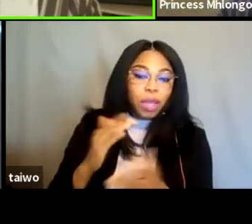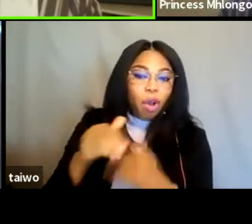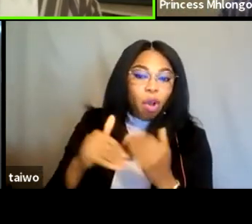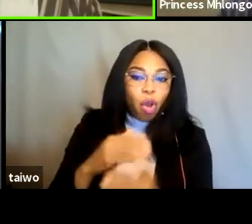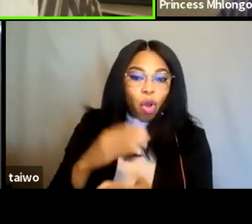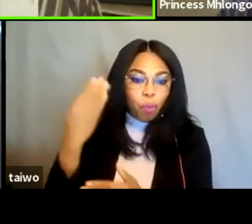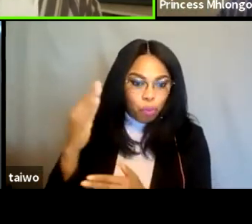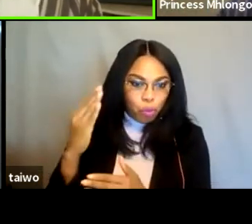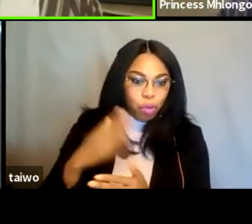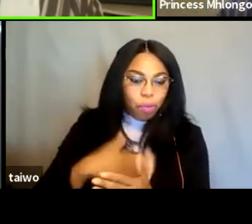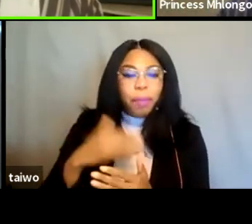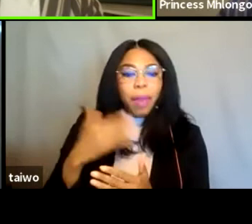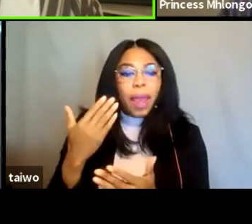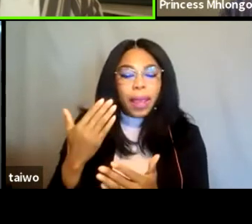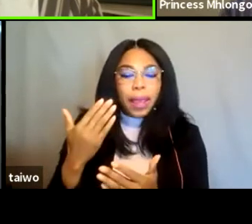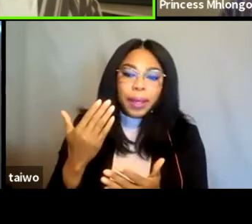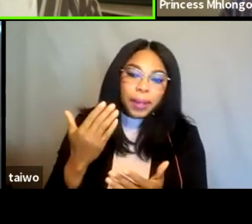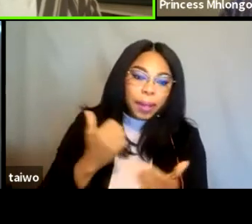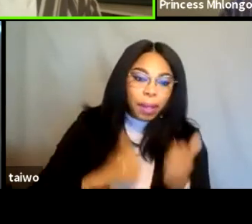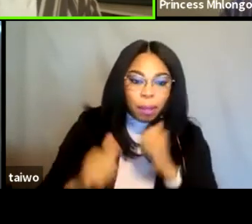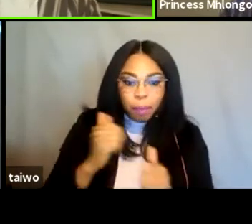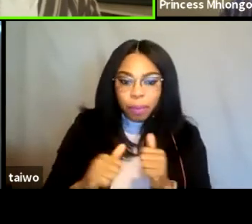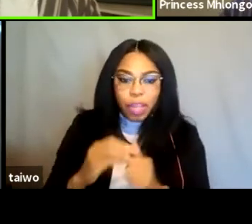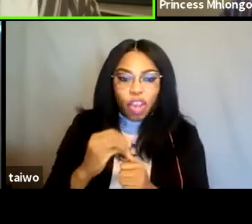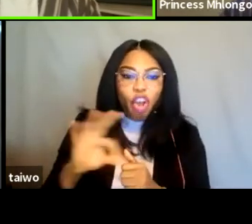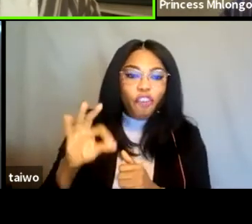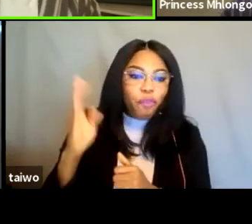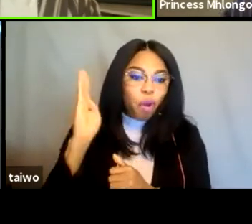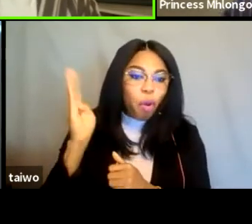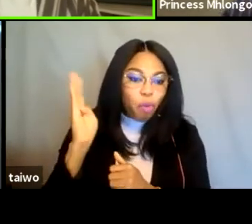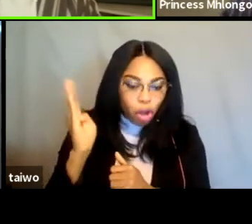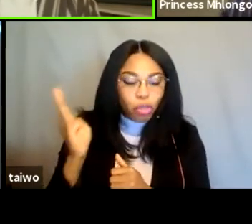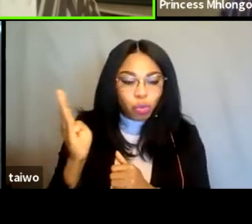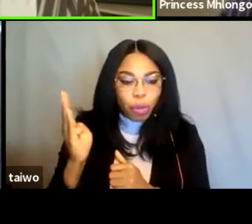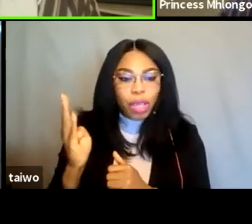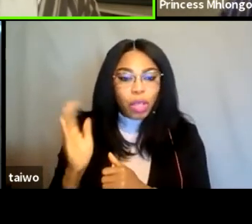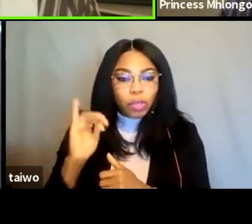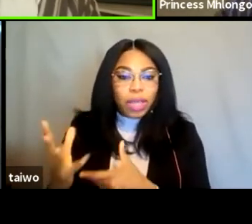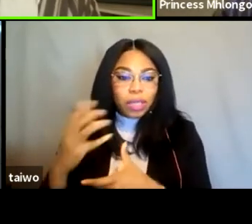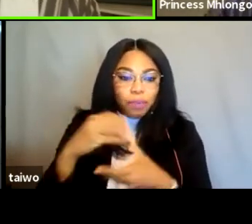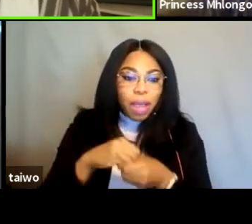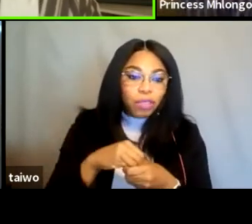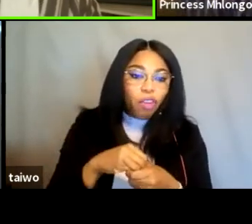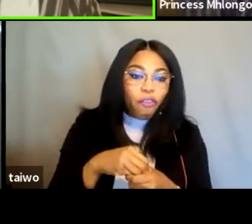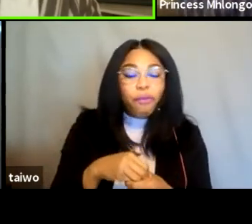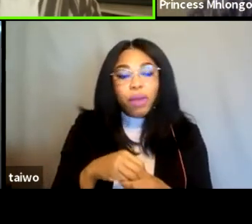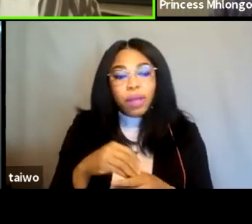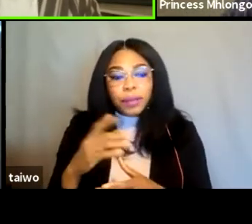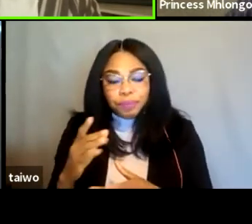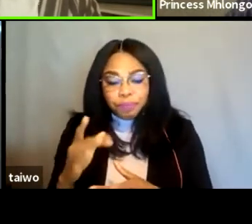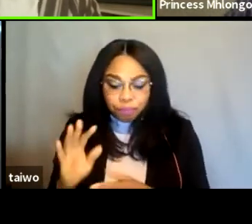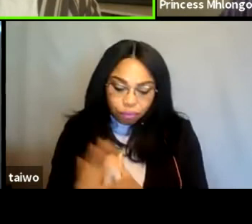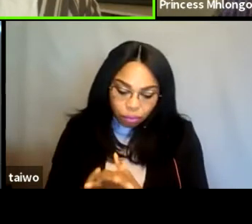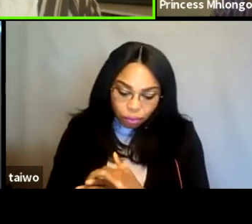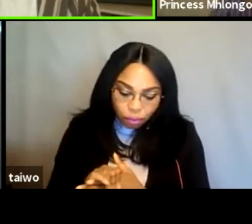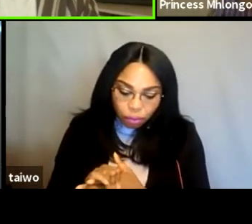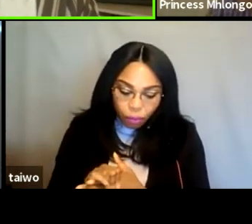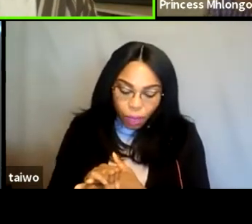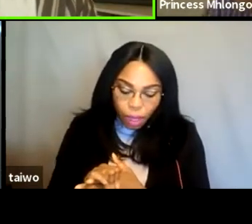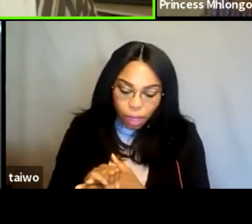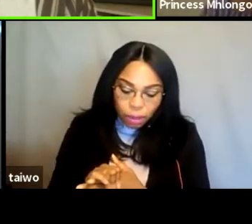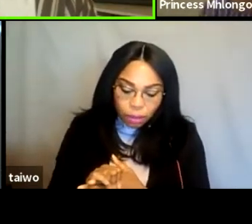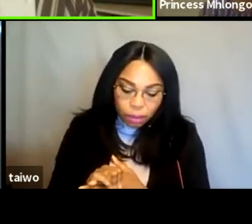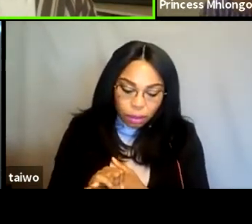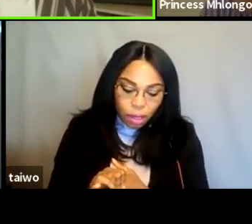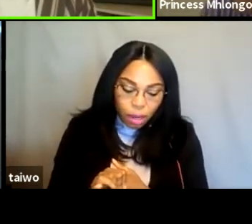off-Broadway plays, they are plays about Botswana, Botswana's history that has not been told. It does not even exist in Botswana classrooms.